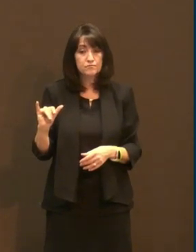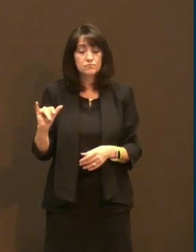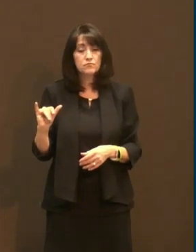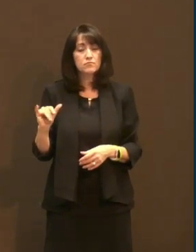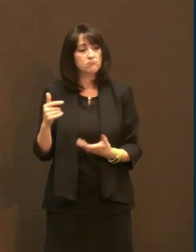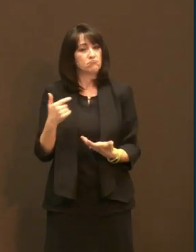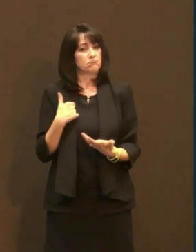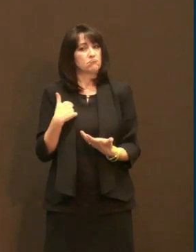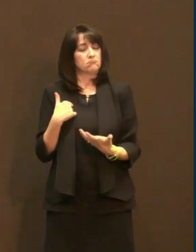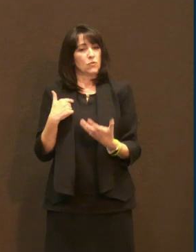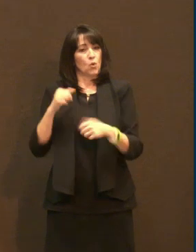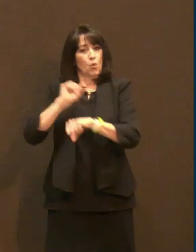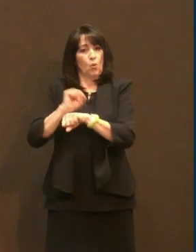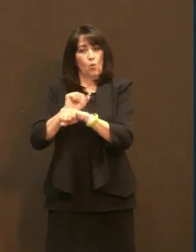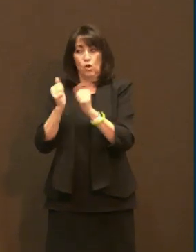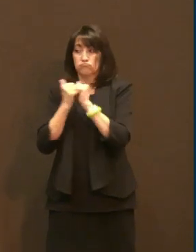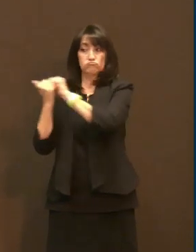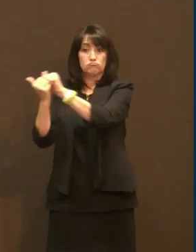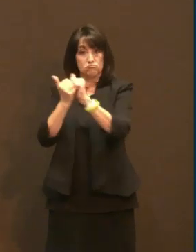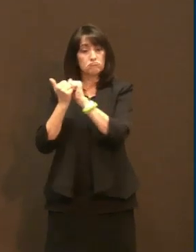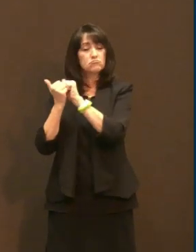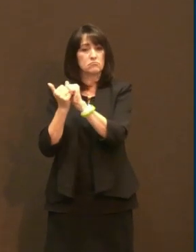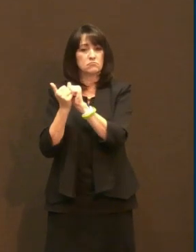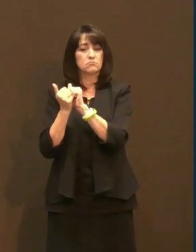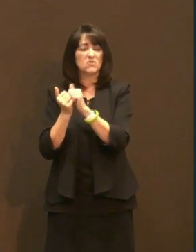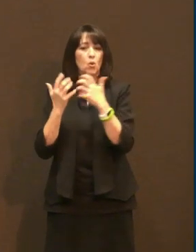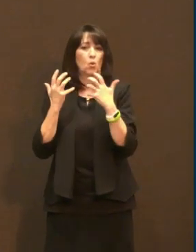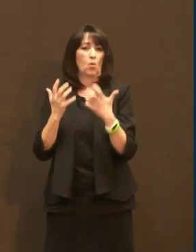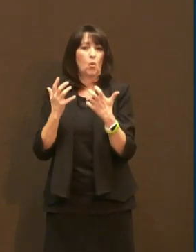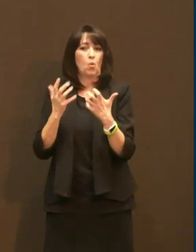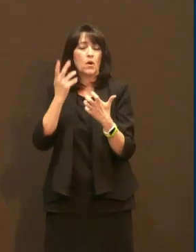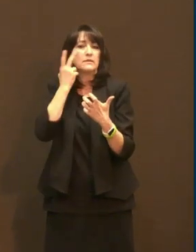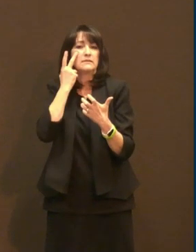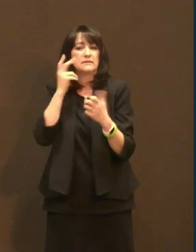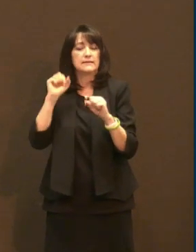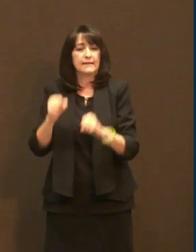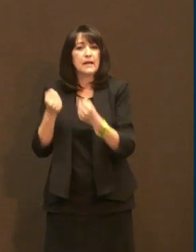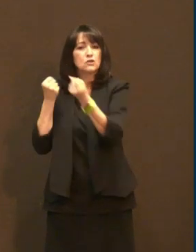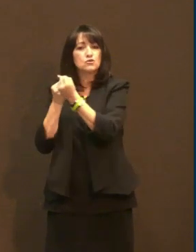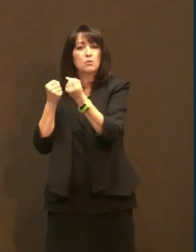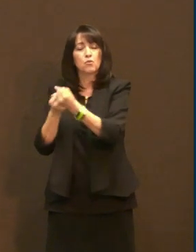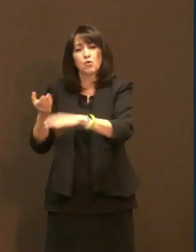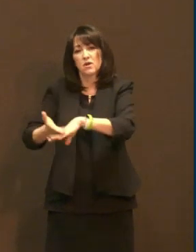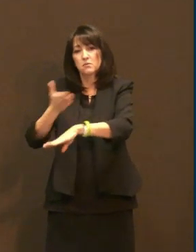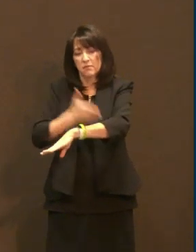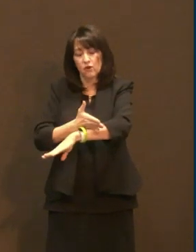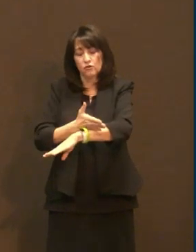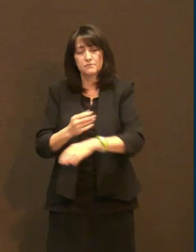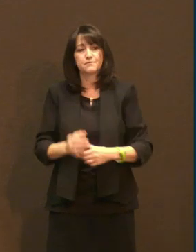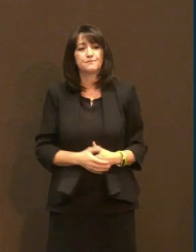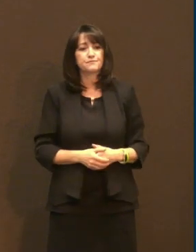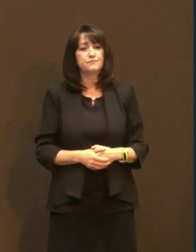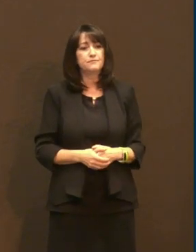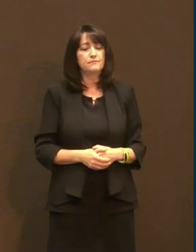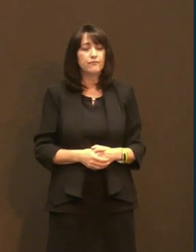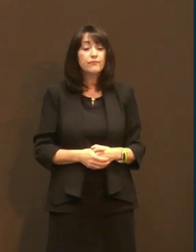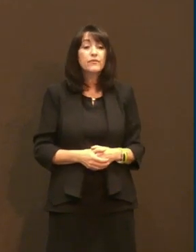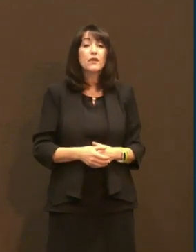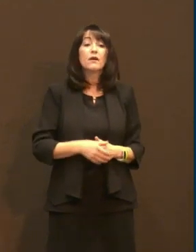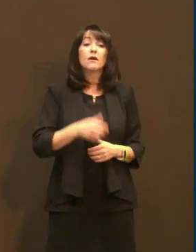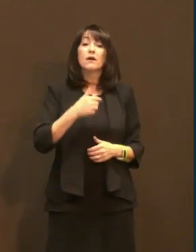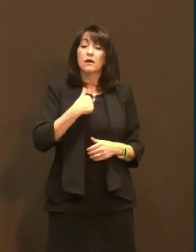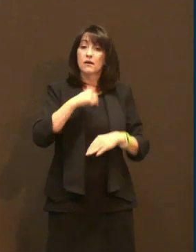looking forward to supporting them in this way. I also wanted to mention that we've had a team, a DMAT team. It's